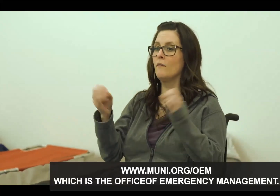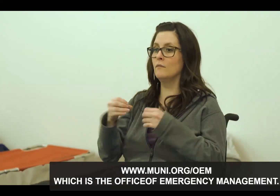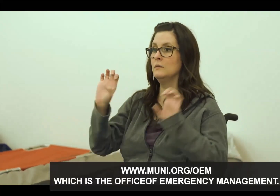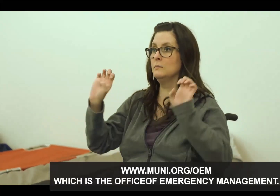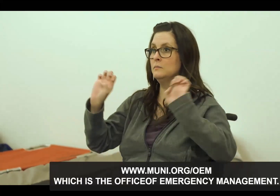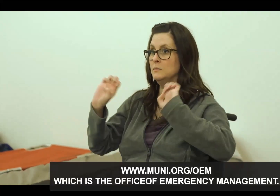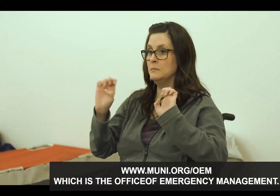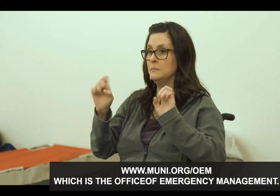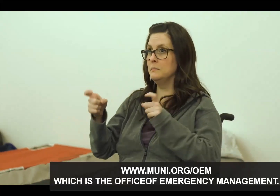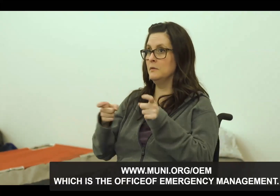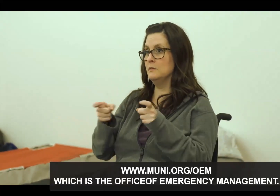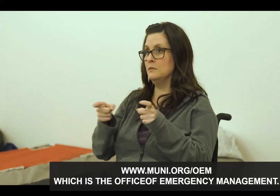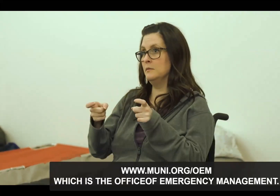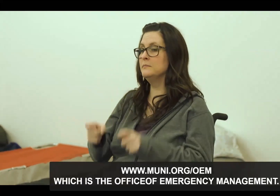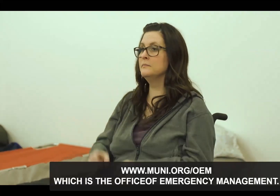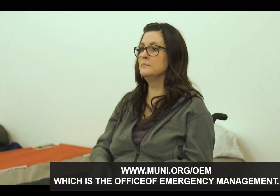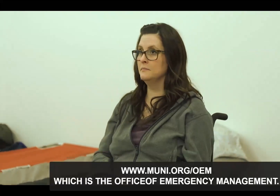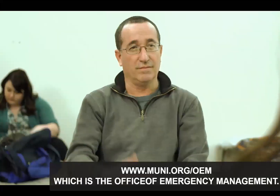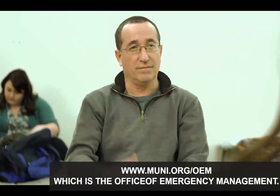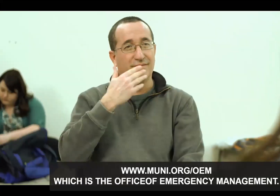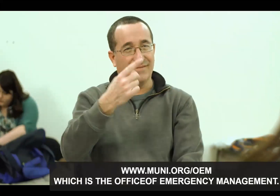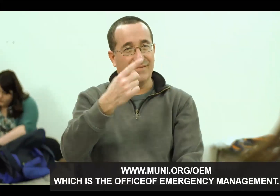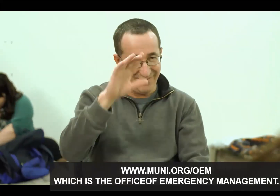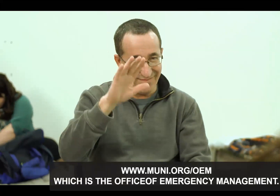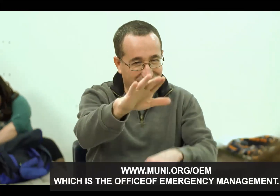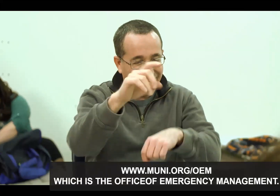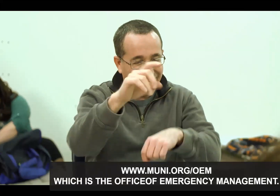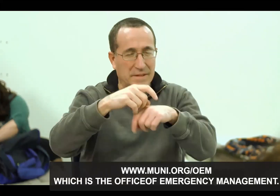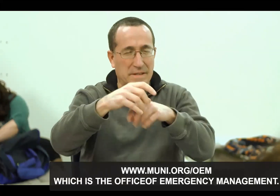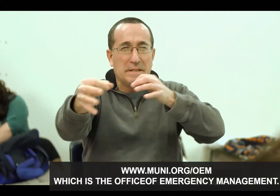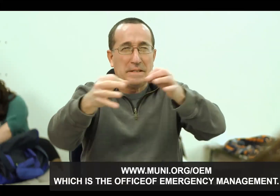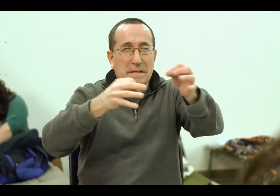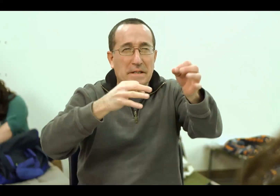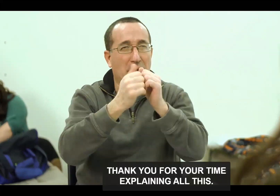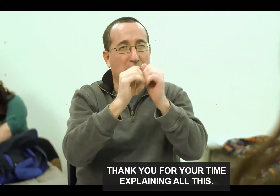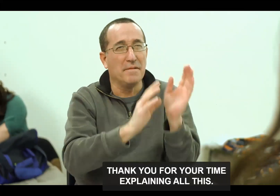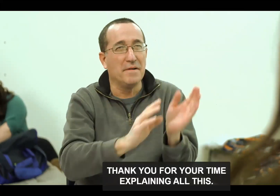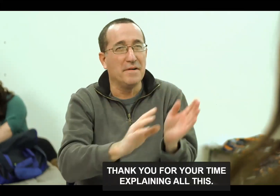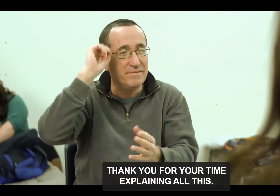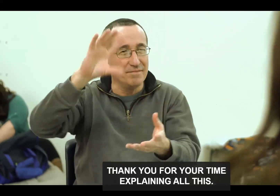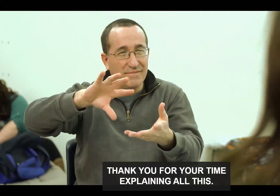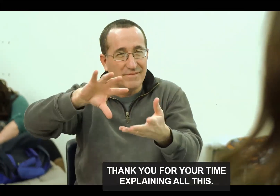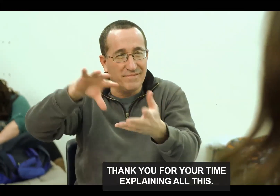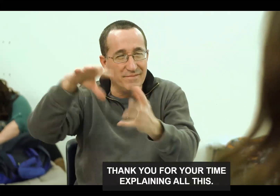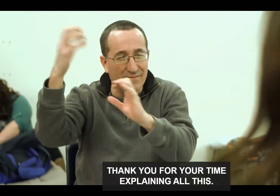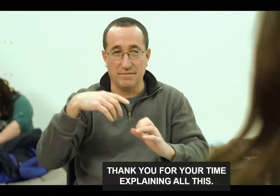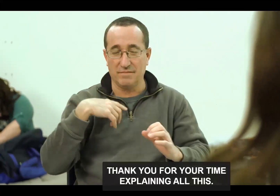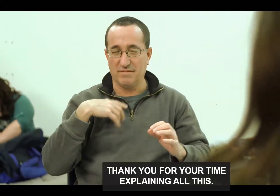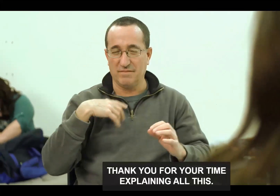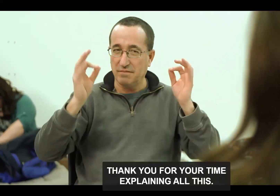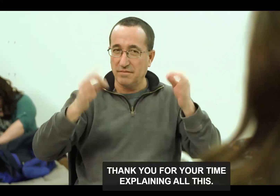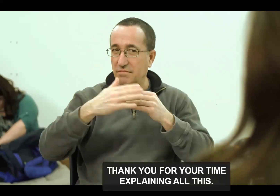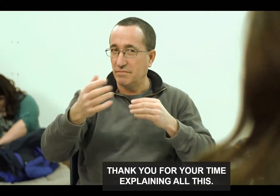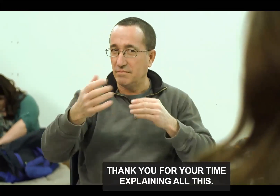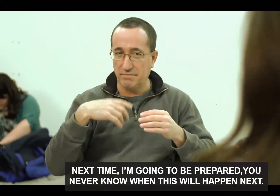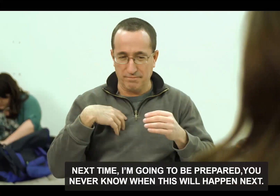www.muni.org/OEM, which is the Office of Emergency Management. Thank you for your time explaining all this. Next time, I'm going to